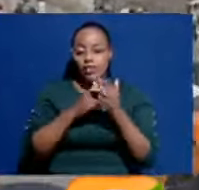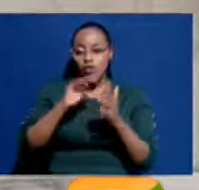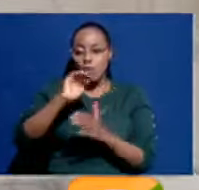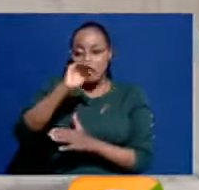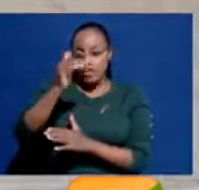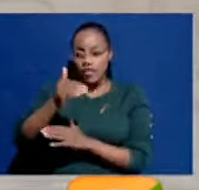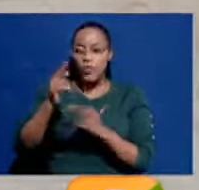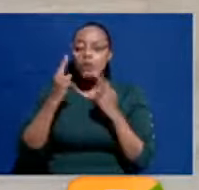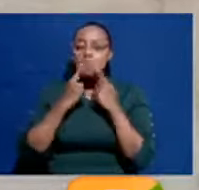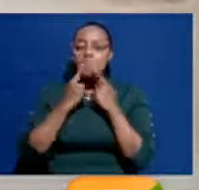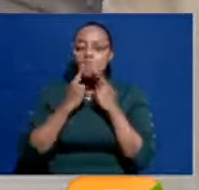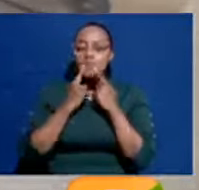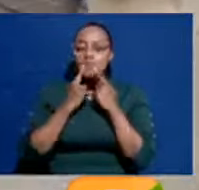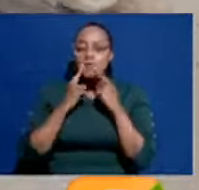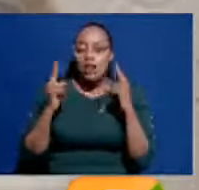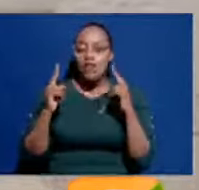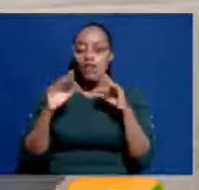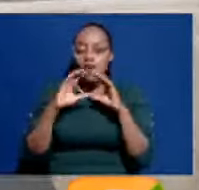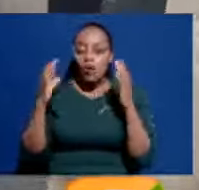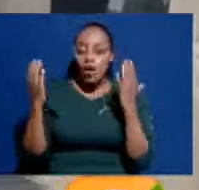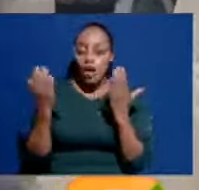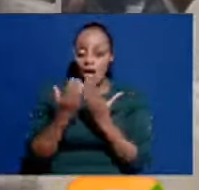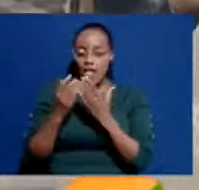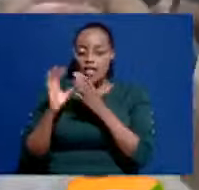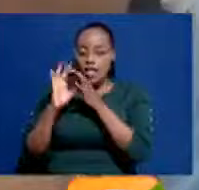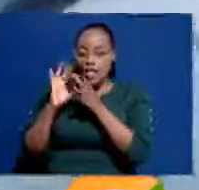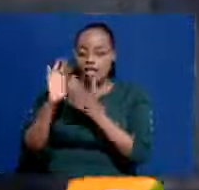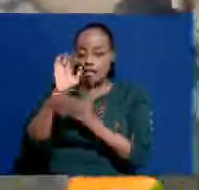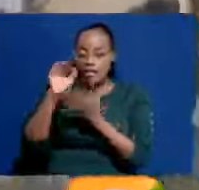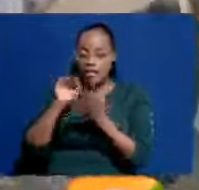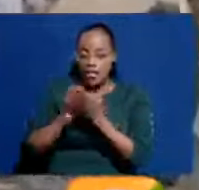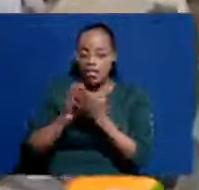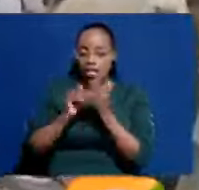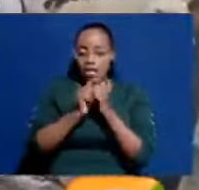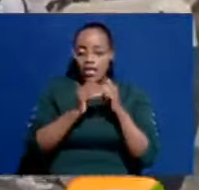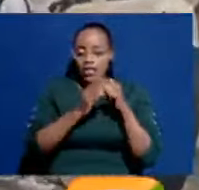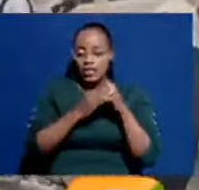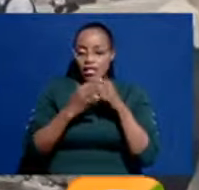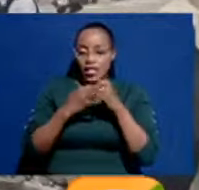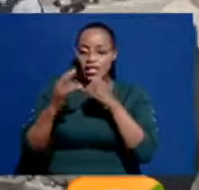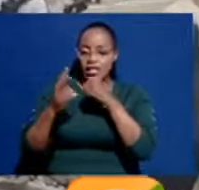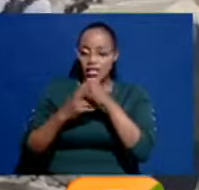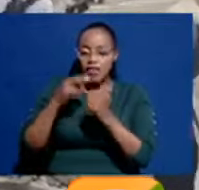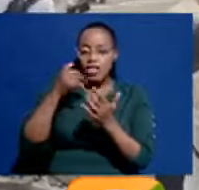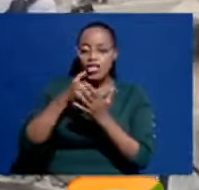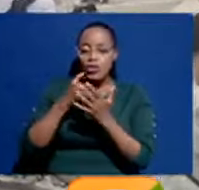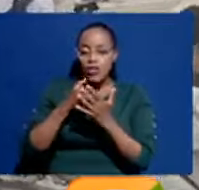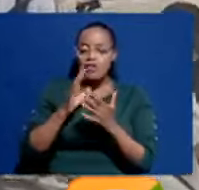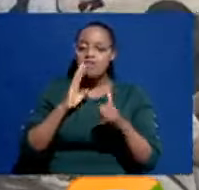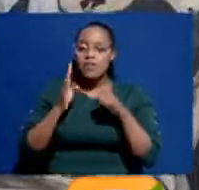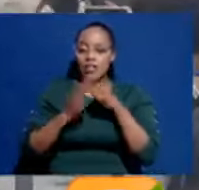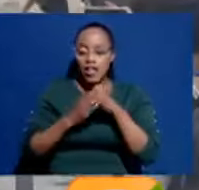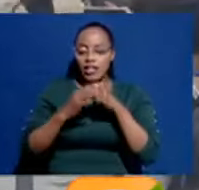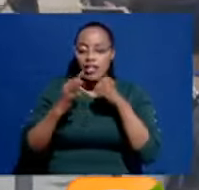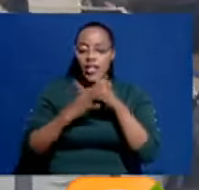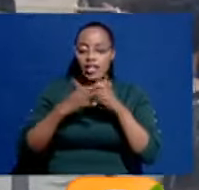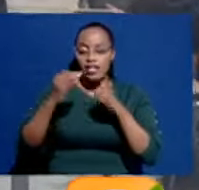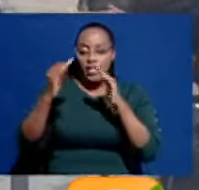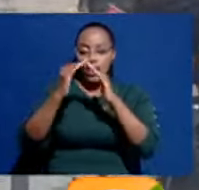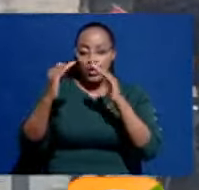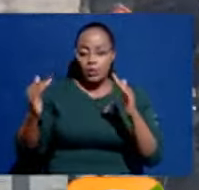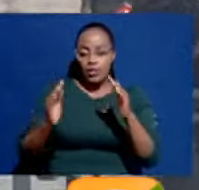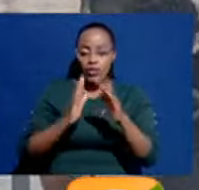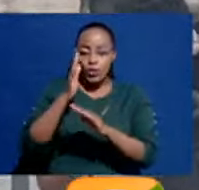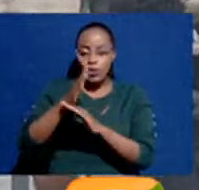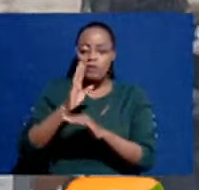was declared a World Heritage in 1987, a complex that consists of 980 houses and